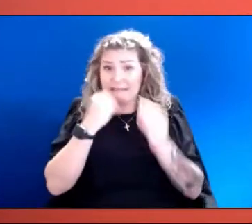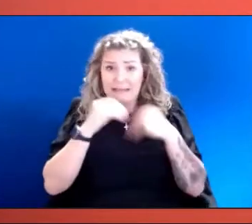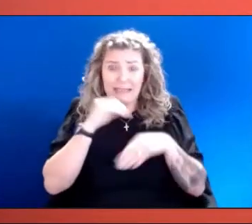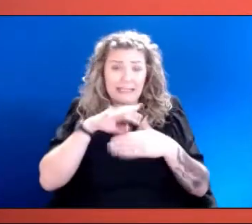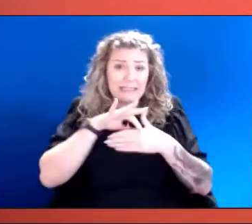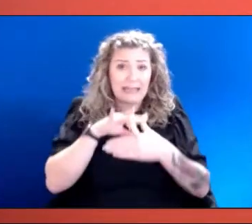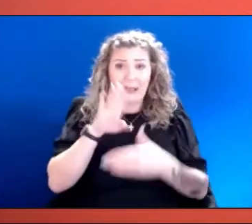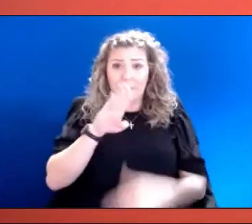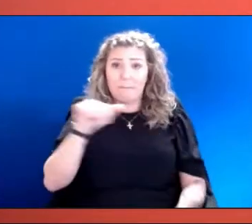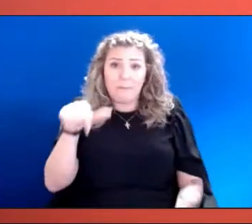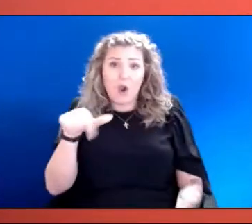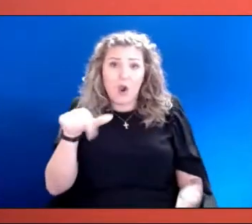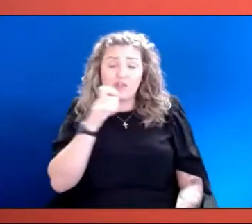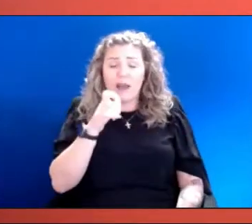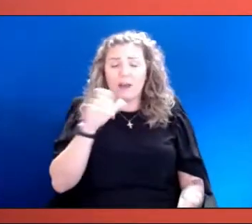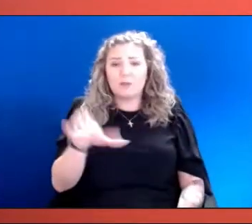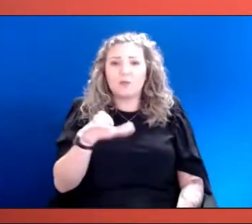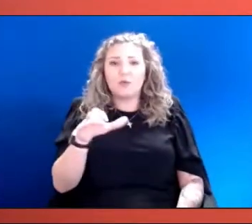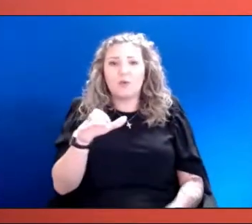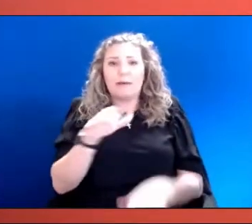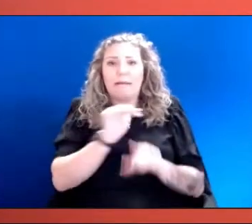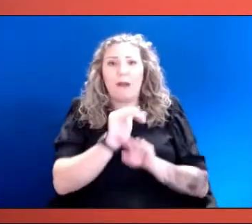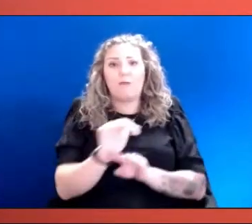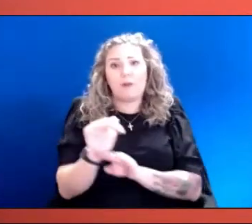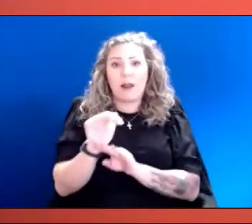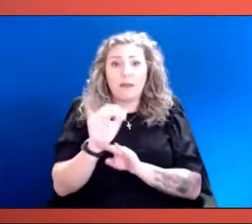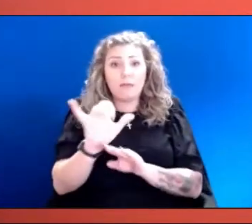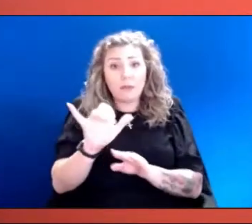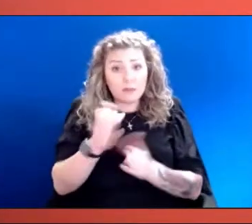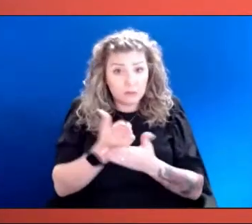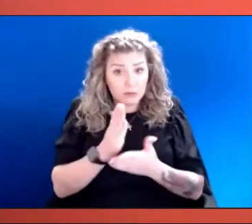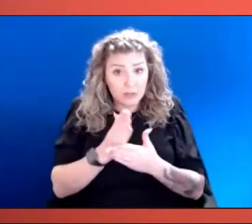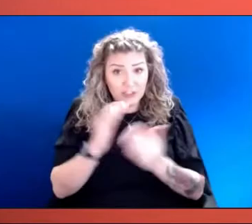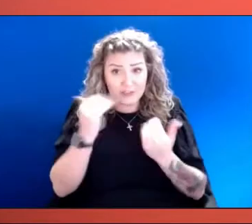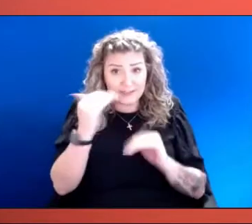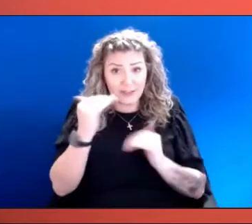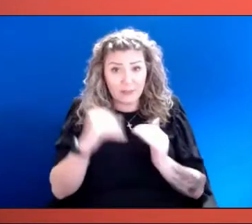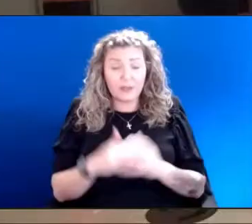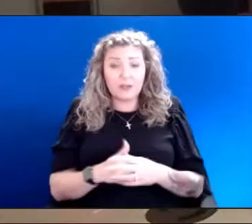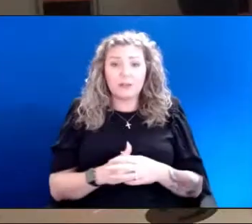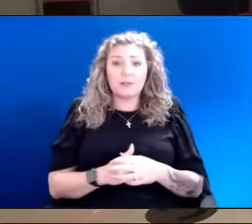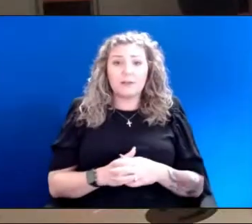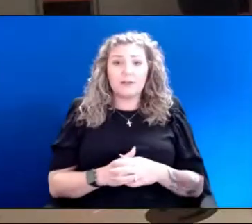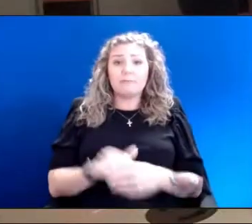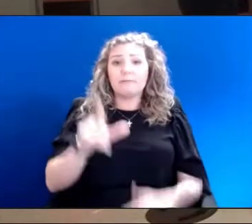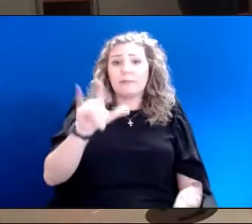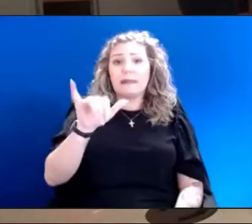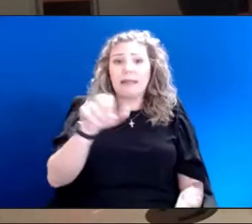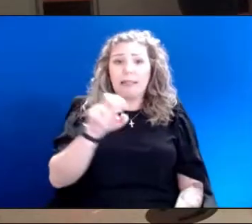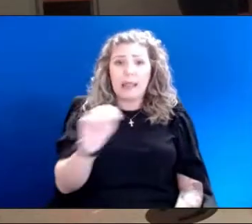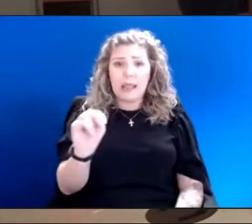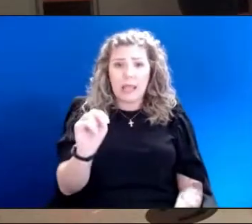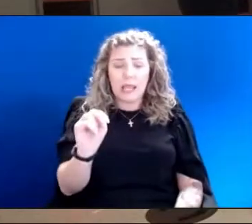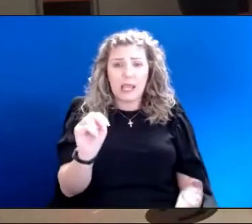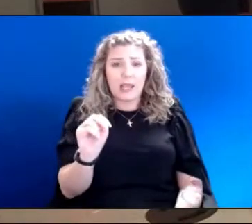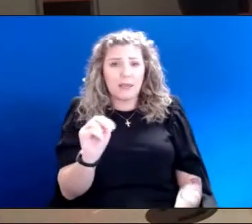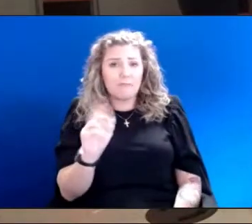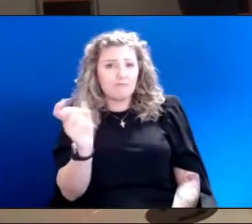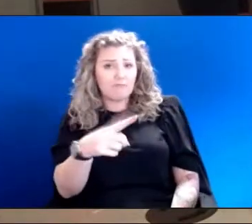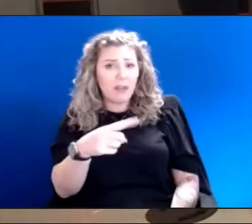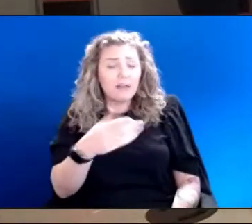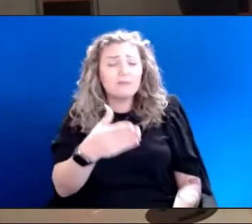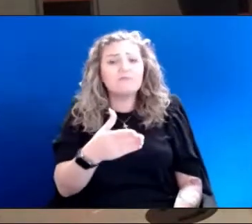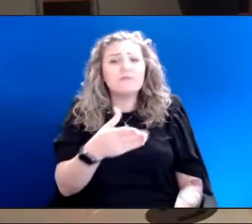just you don't do it every night, and that's okay. You just need to limit how you do it. Lynn wants to know from Dr. Noelenik, do you treat